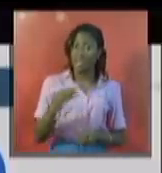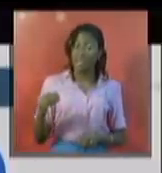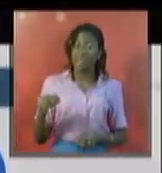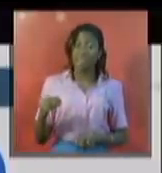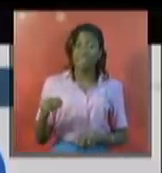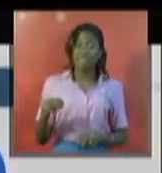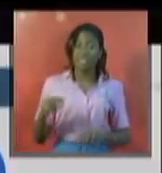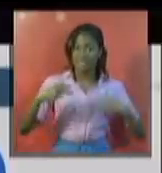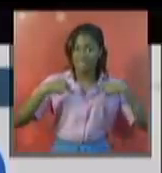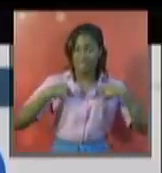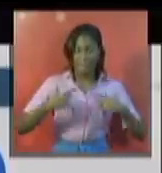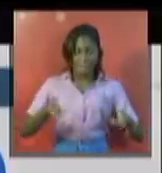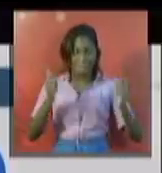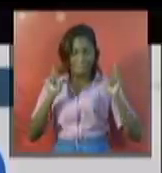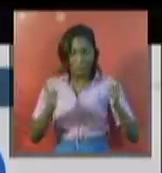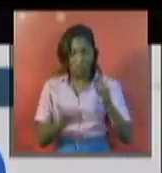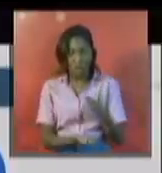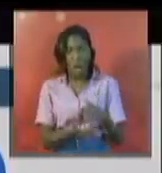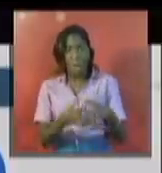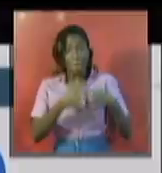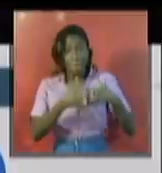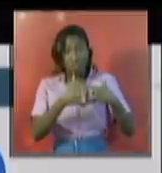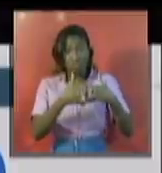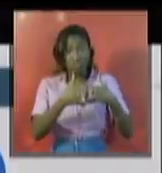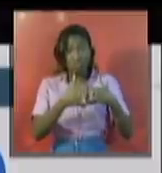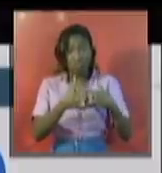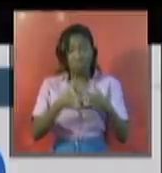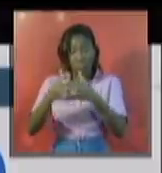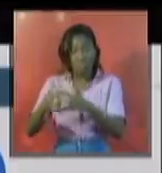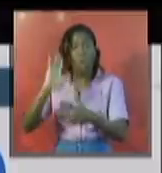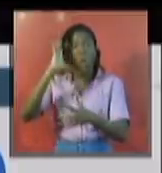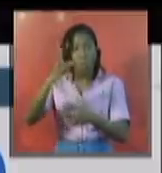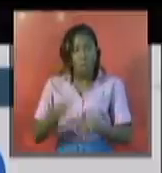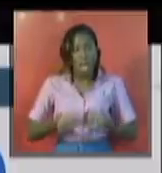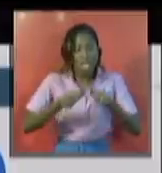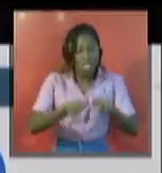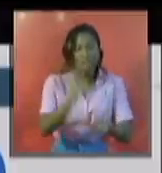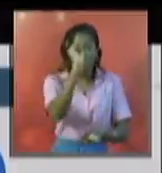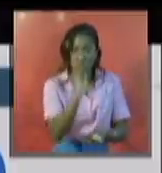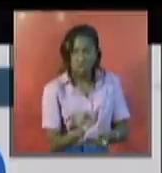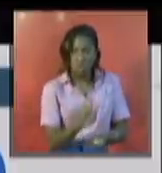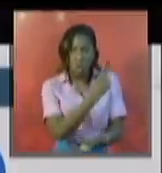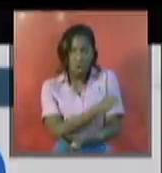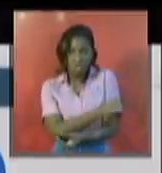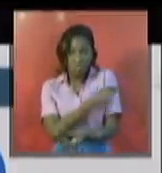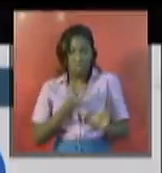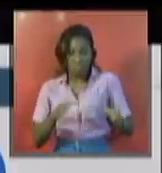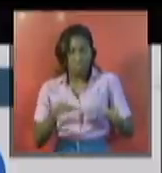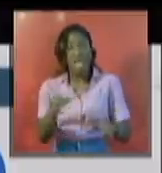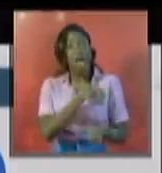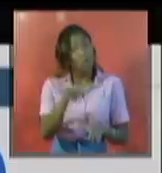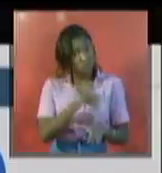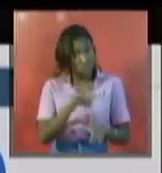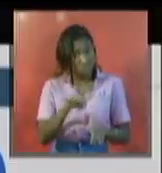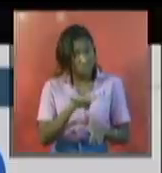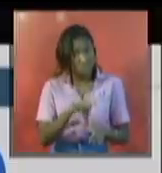large capacity machine at the Southwest Regional Health Authority is ongoing. In addition to that, we've started the process of